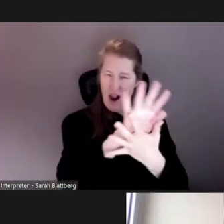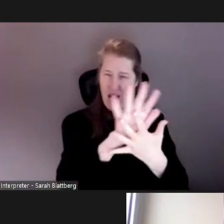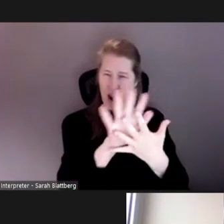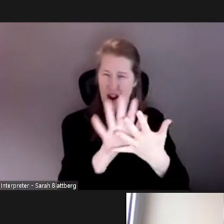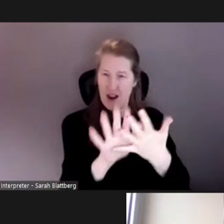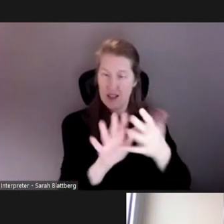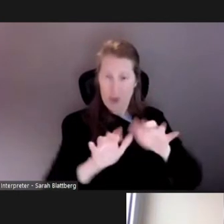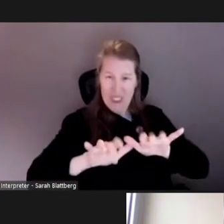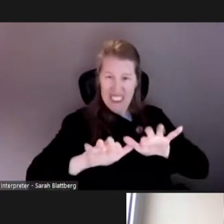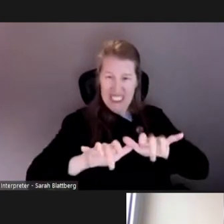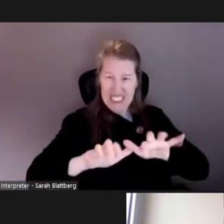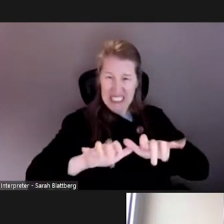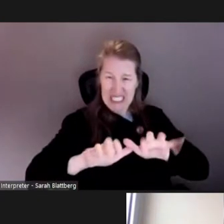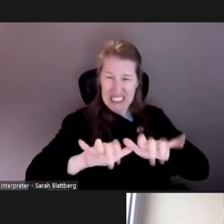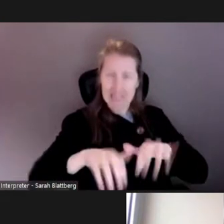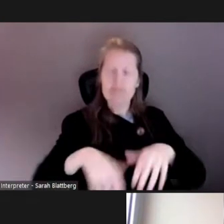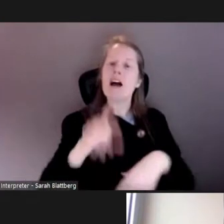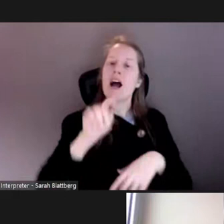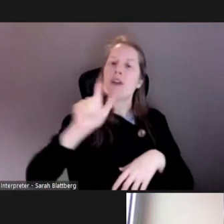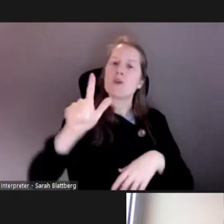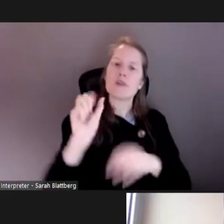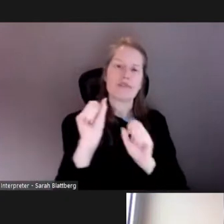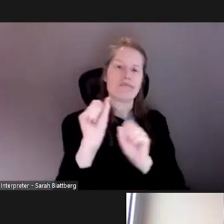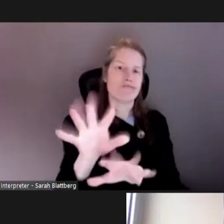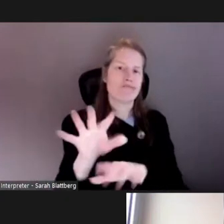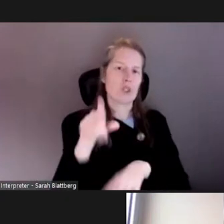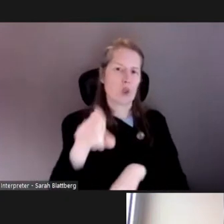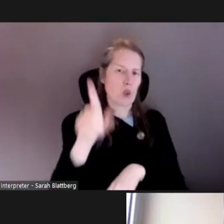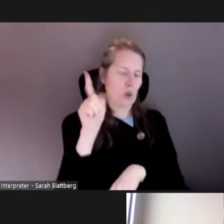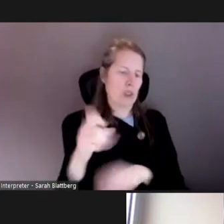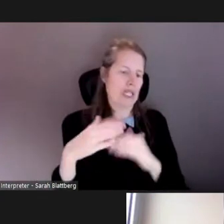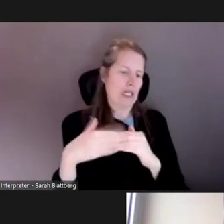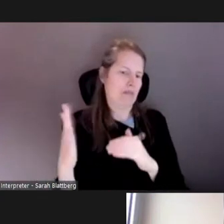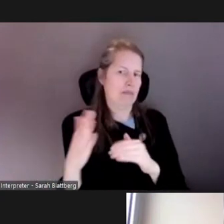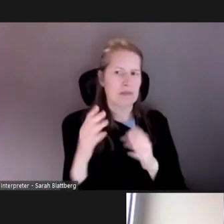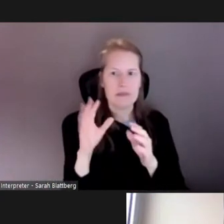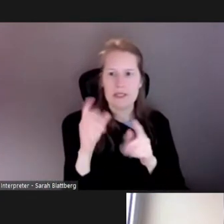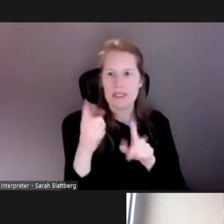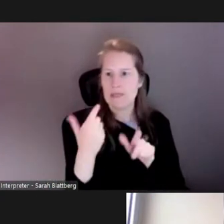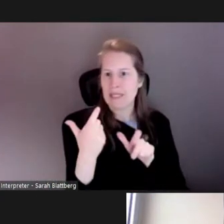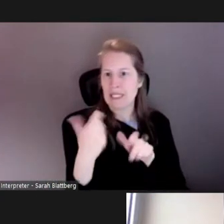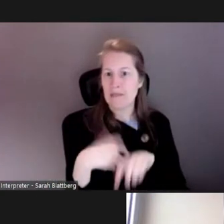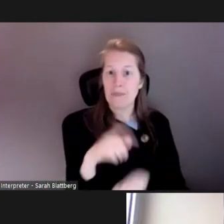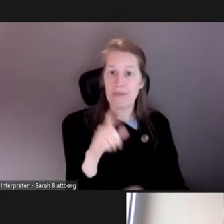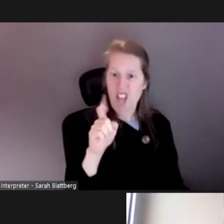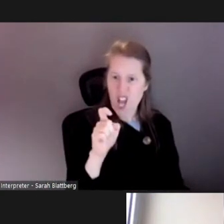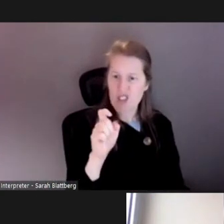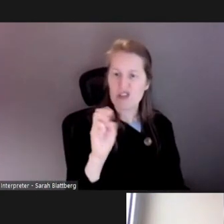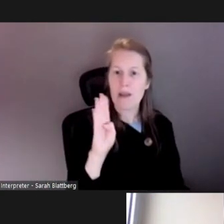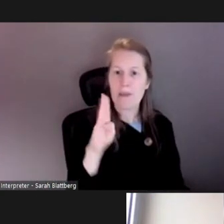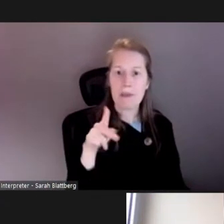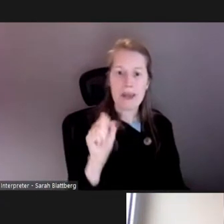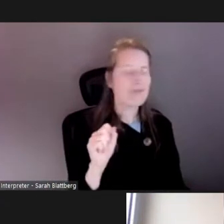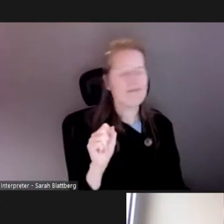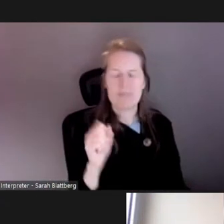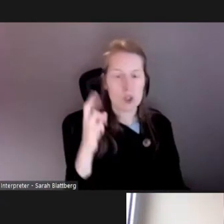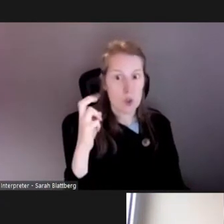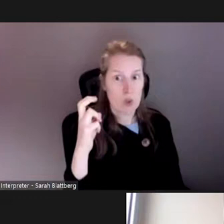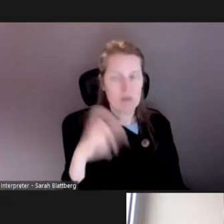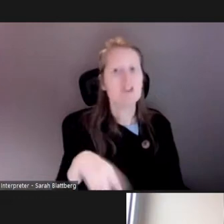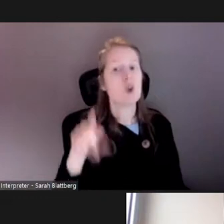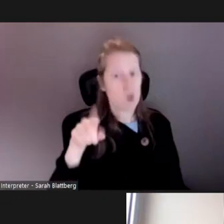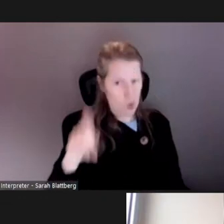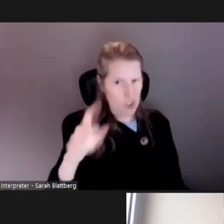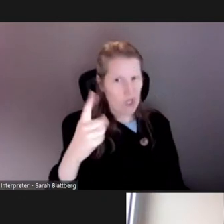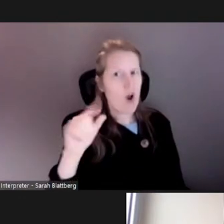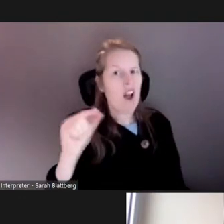just interactively input all the devices, what kind of speed you're going to need. Is it 100 megabits per second? Is it 200? Is it a gig?